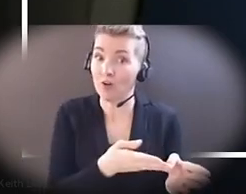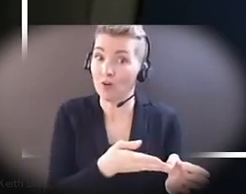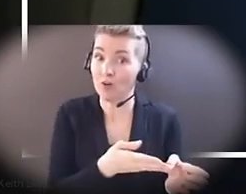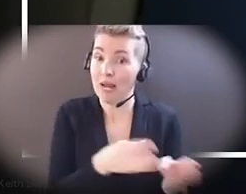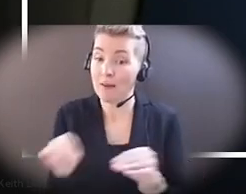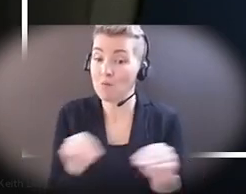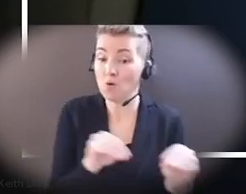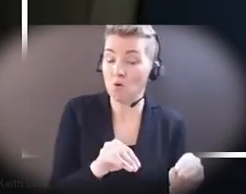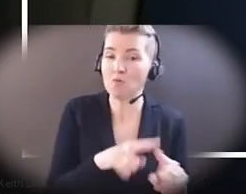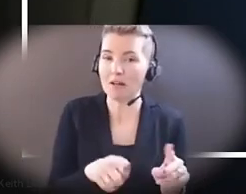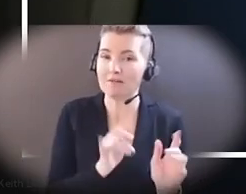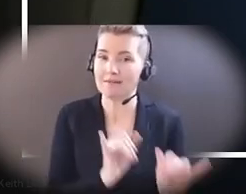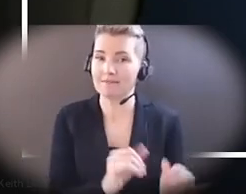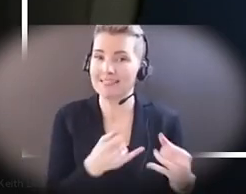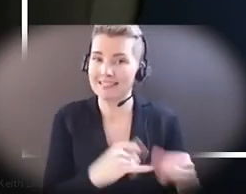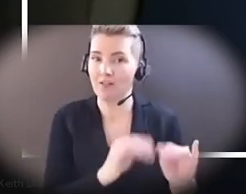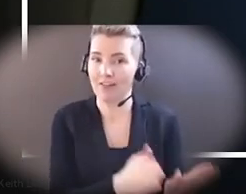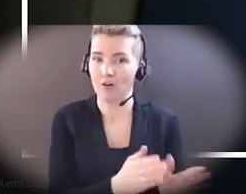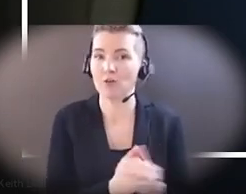So that was,